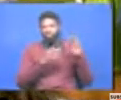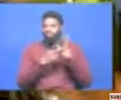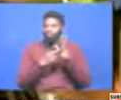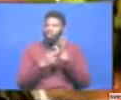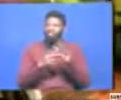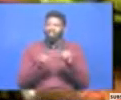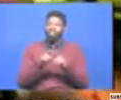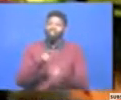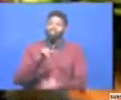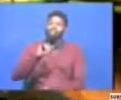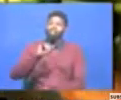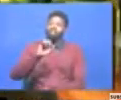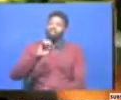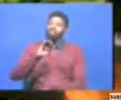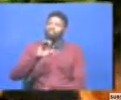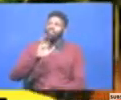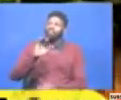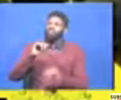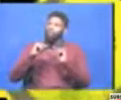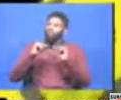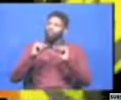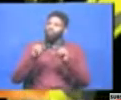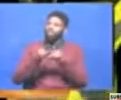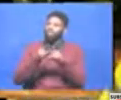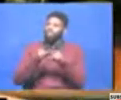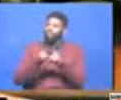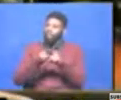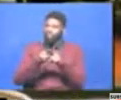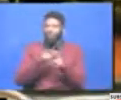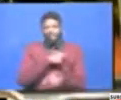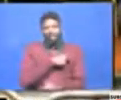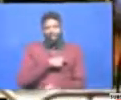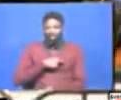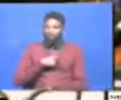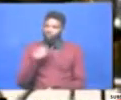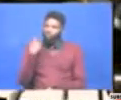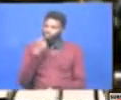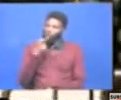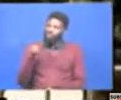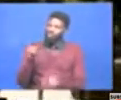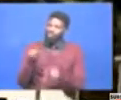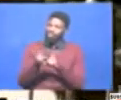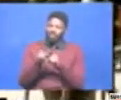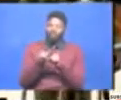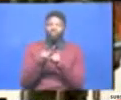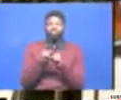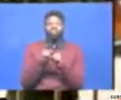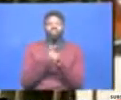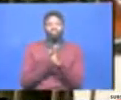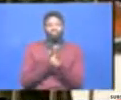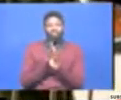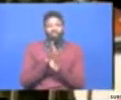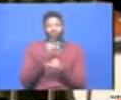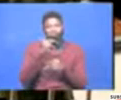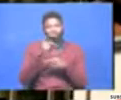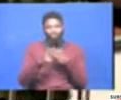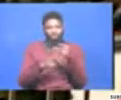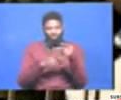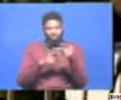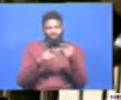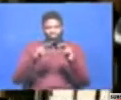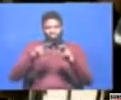IEBC officials and agents who are going through the main process of verification and tallying of